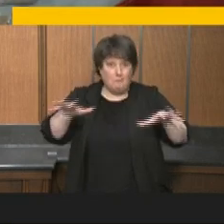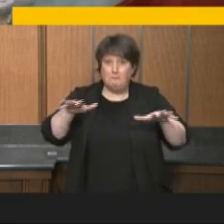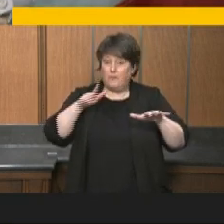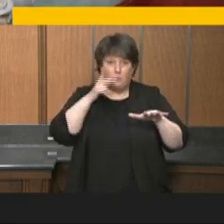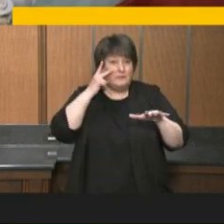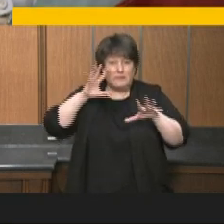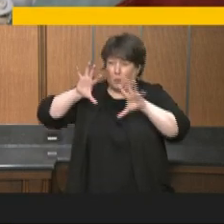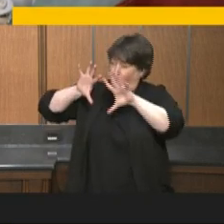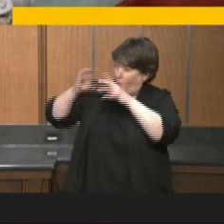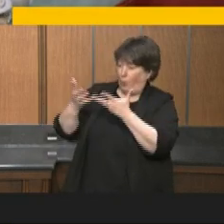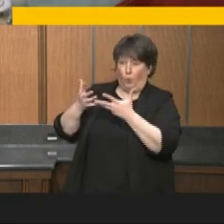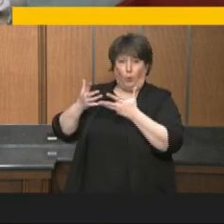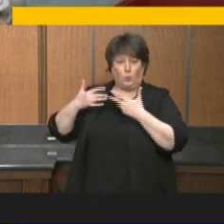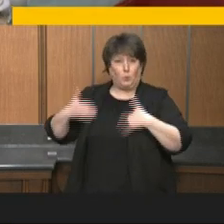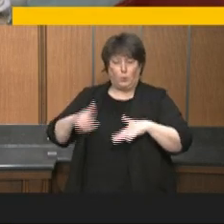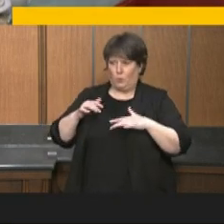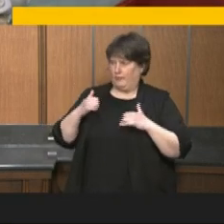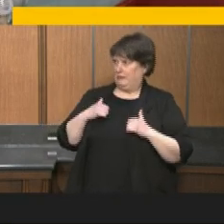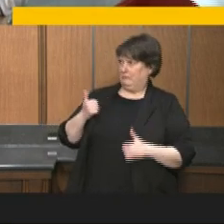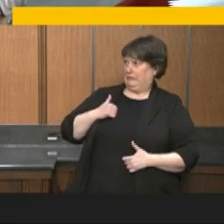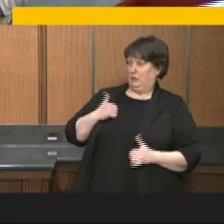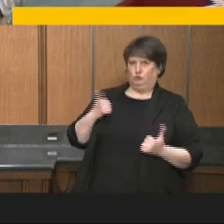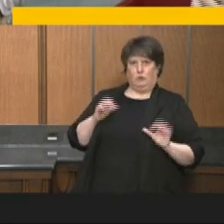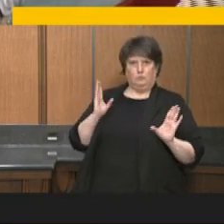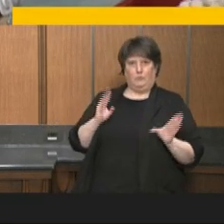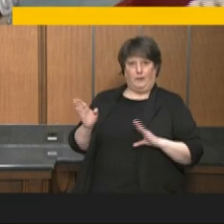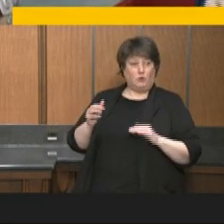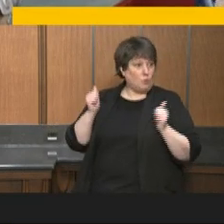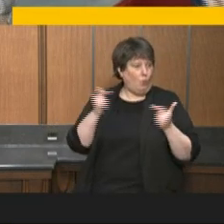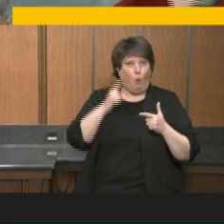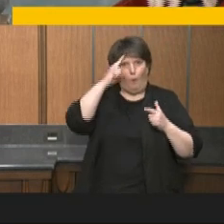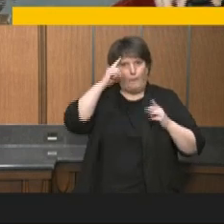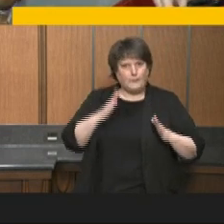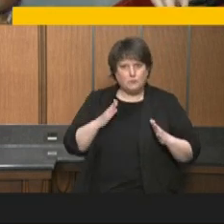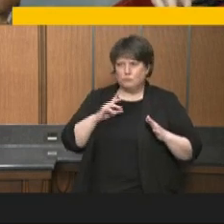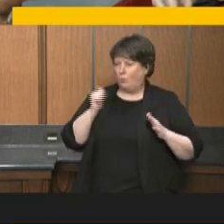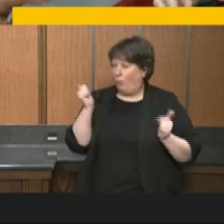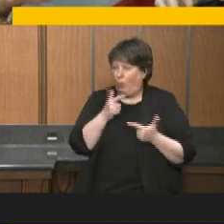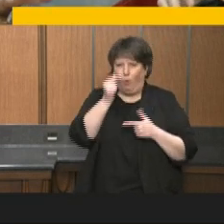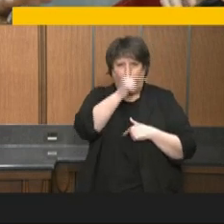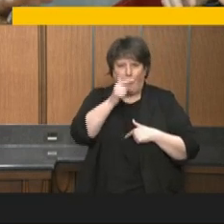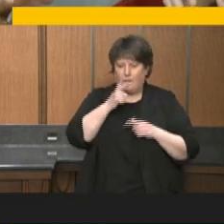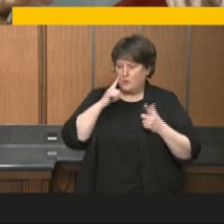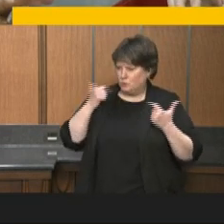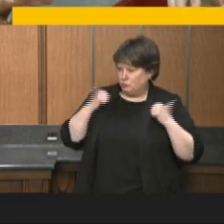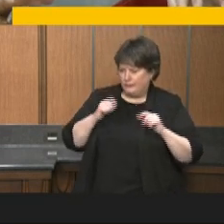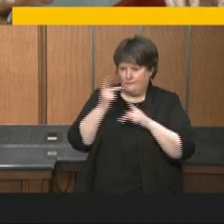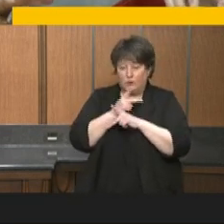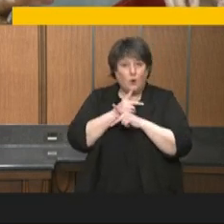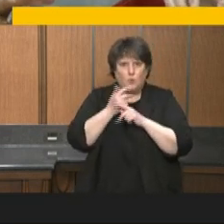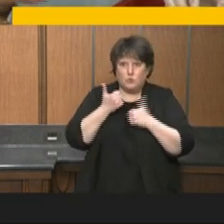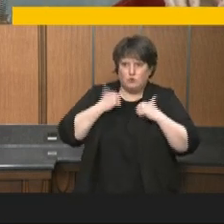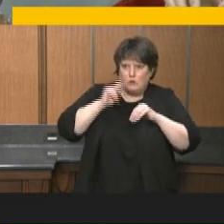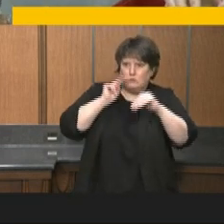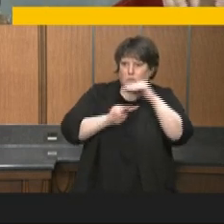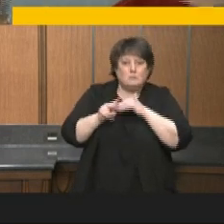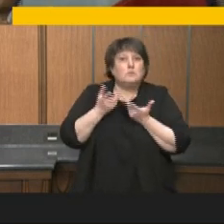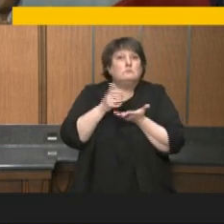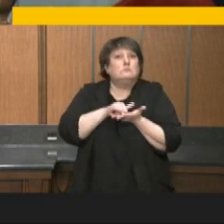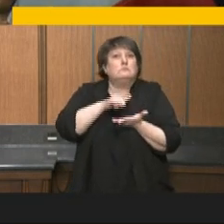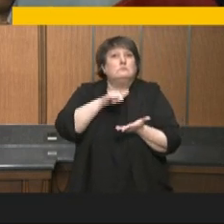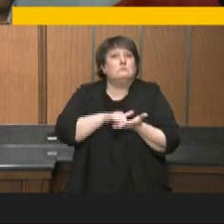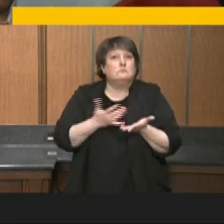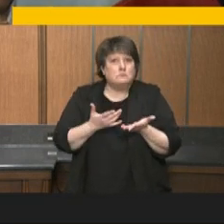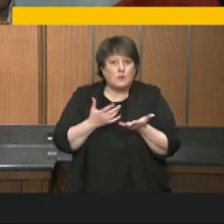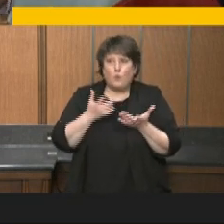trying to prepare ourselves as a country, and it affects things that we can't even anticipate will affect in some ways. We've done a ton of